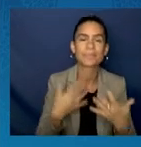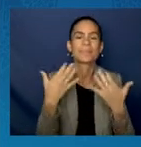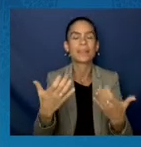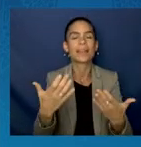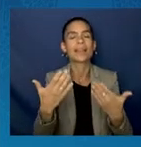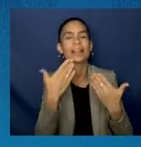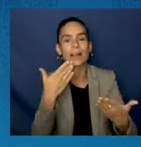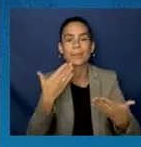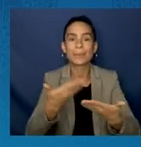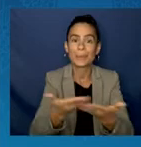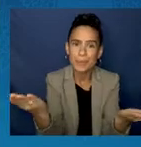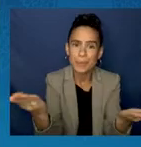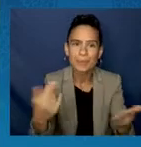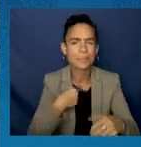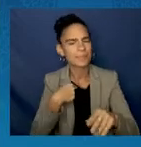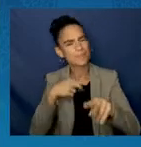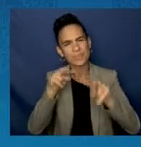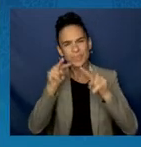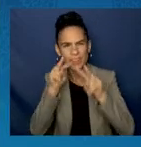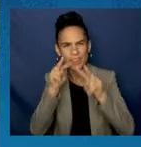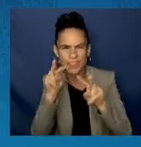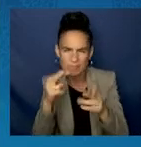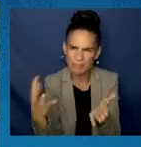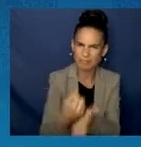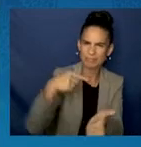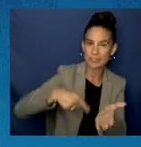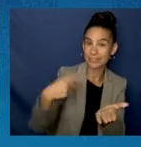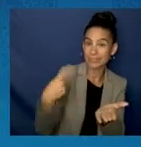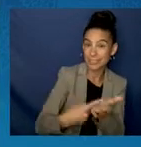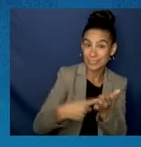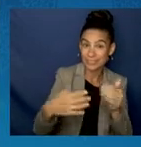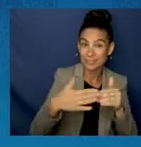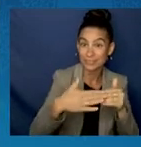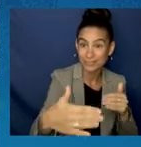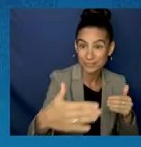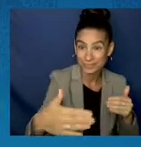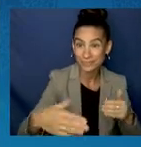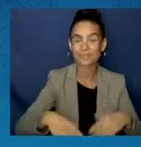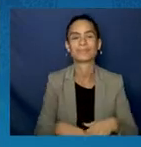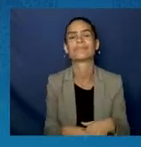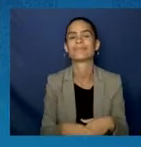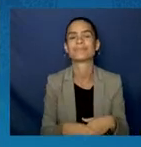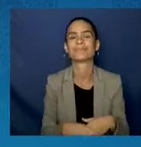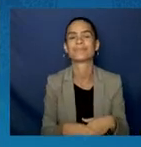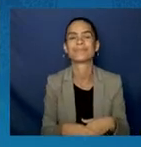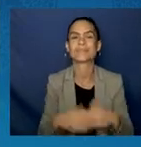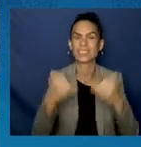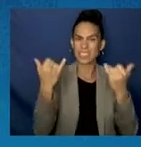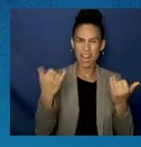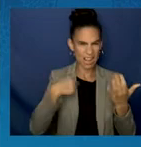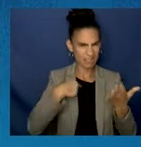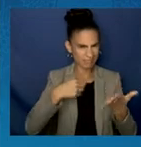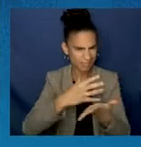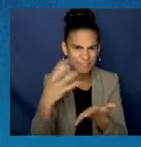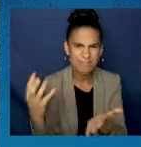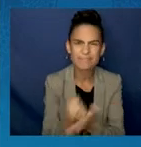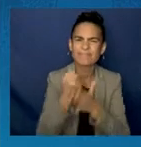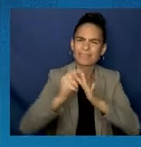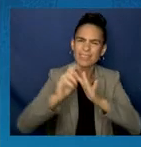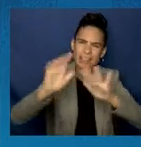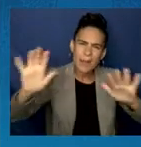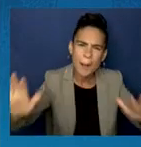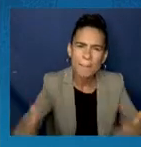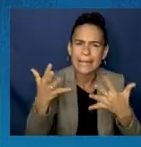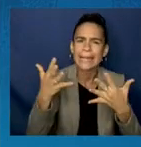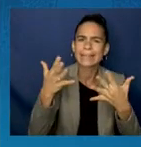the opportunity to really uplift and strengthen our economy and the American family, and I look forward to